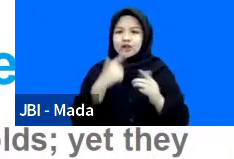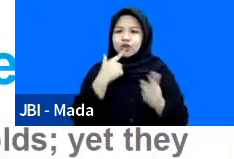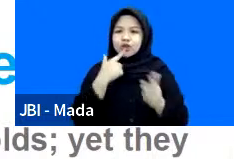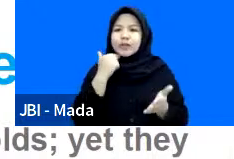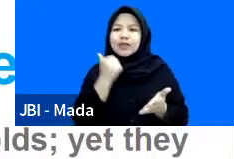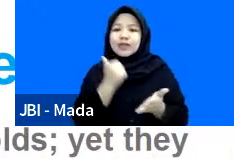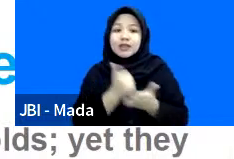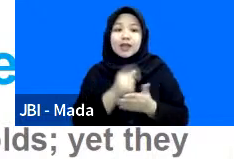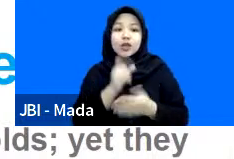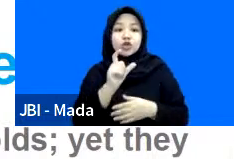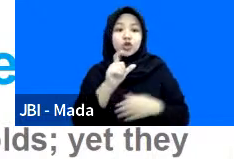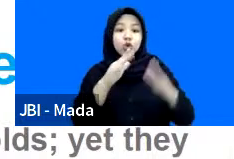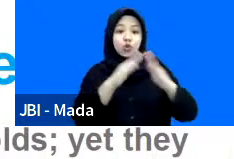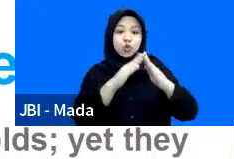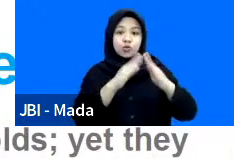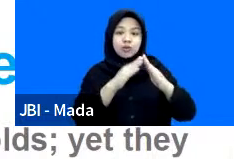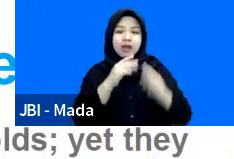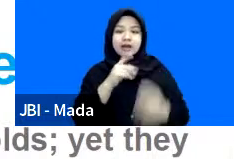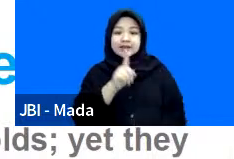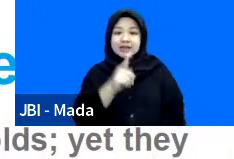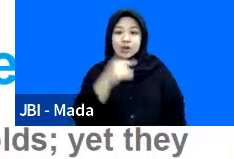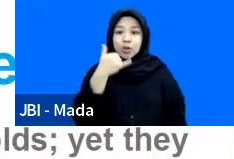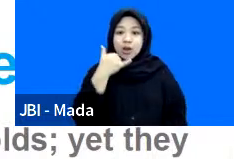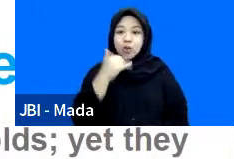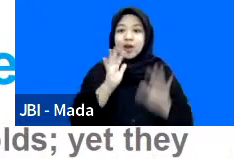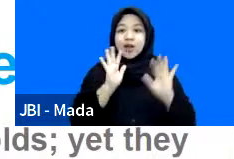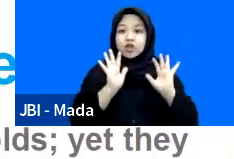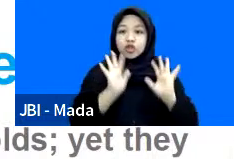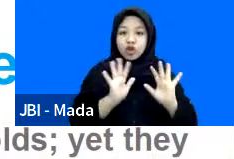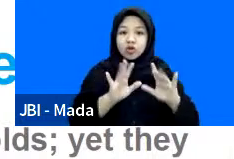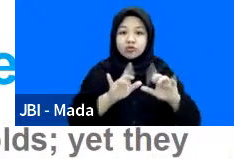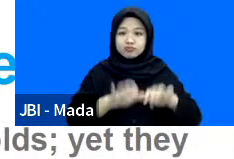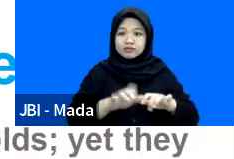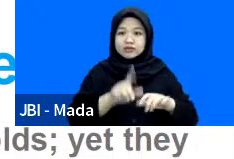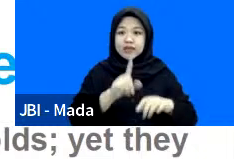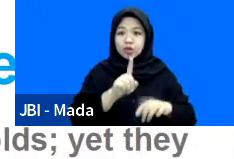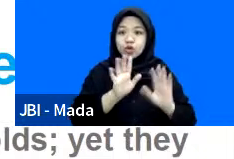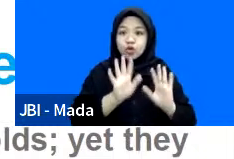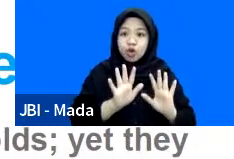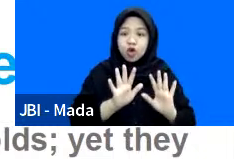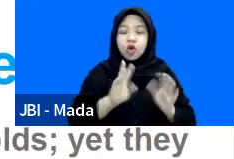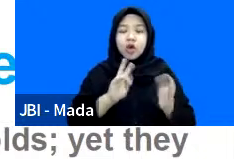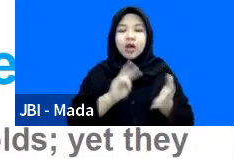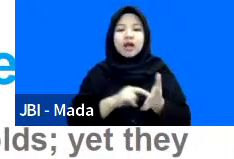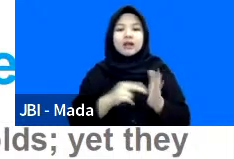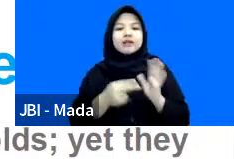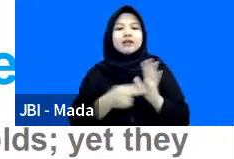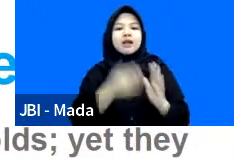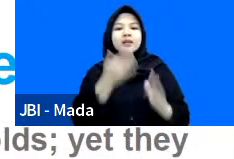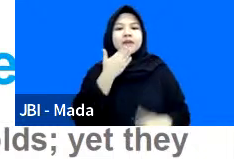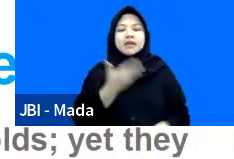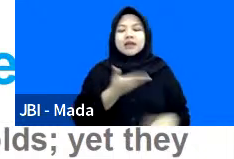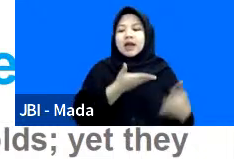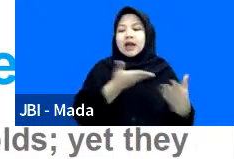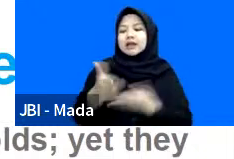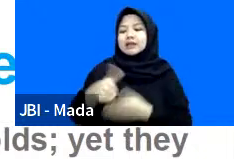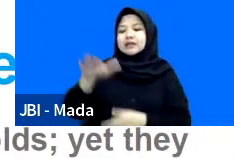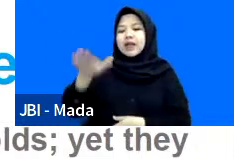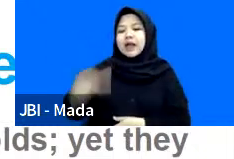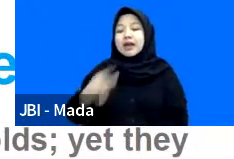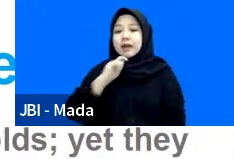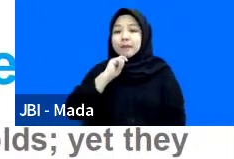device, they may give preference to their oldest child to use for educational purposes, and then the other